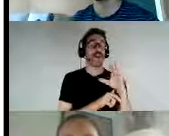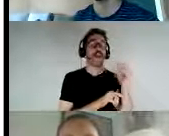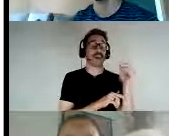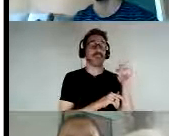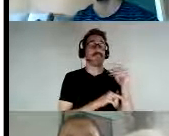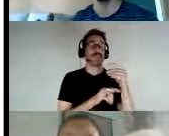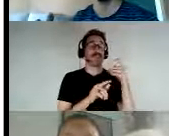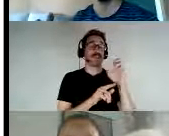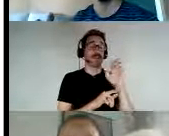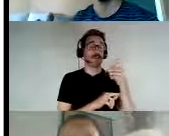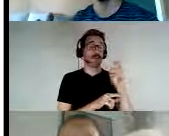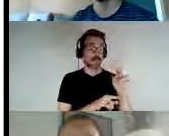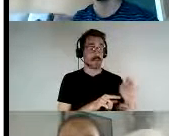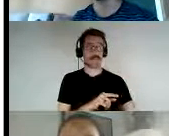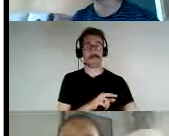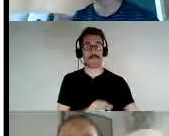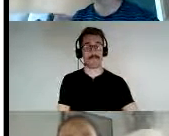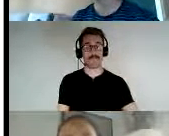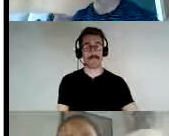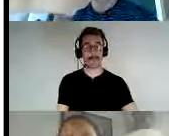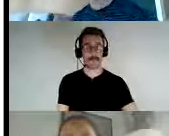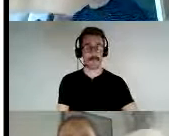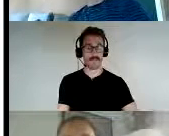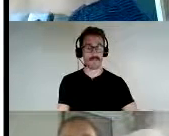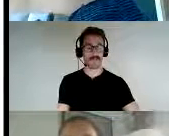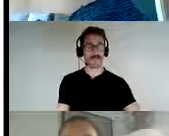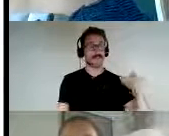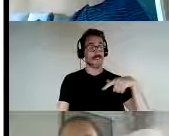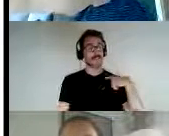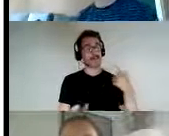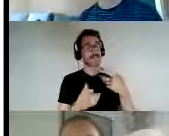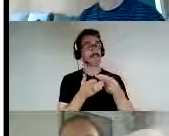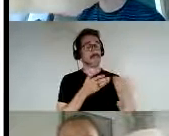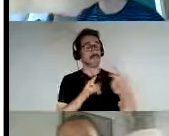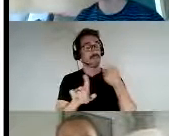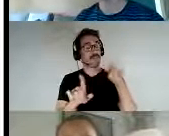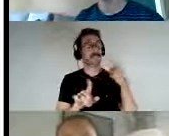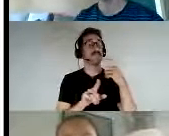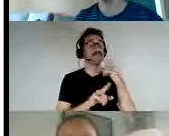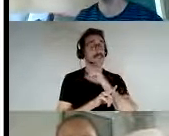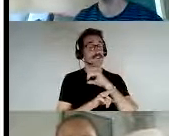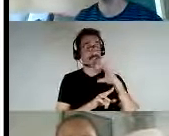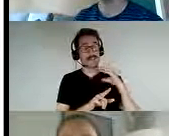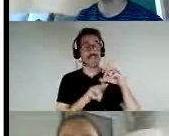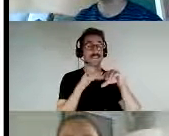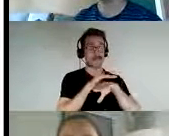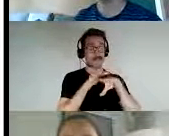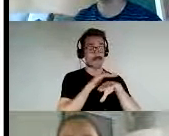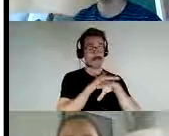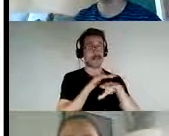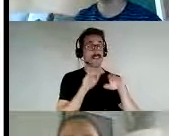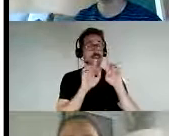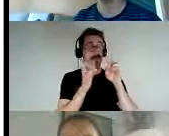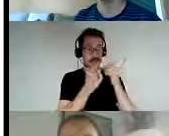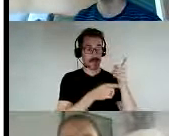Prevention Ontario is a provincial organization funded by the Ministry for Seniors and Accessibility. We're focused on raising awareness